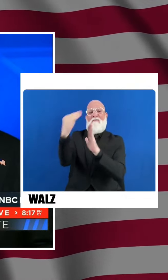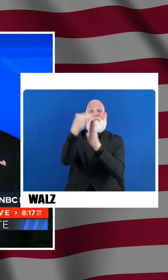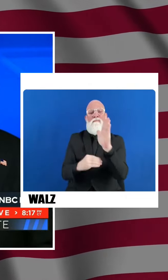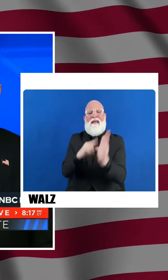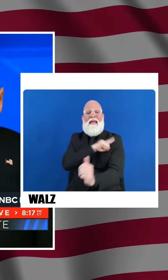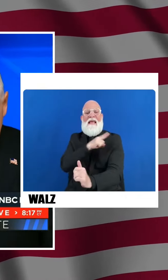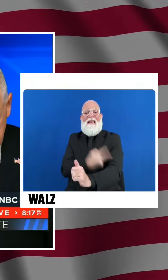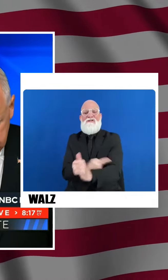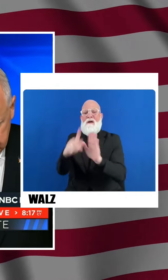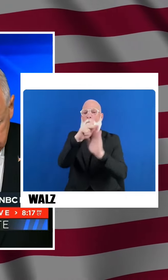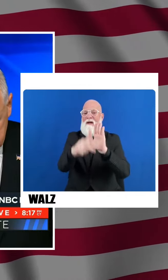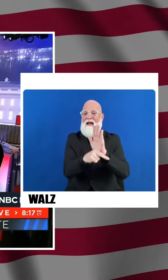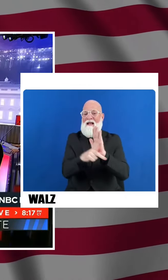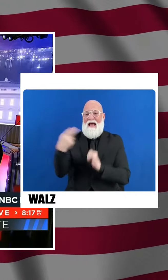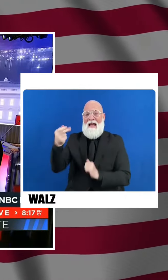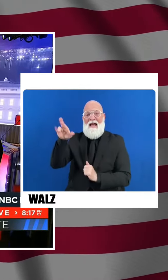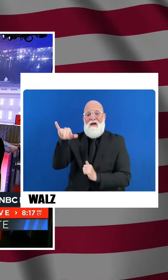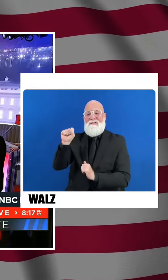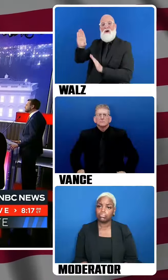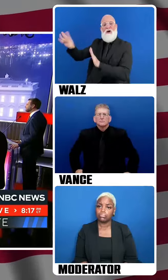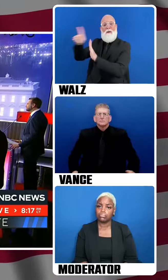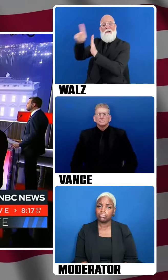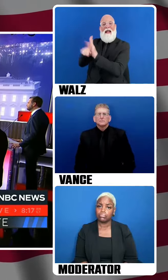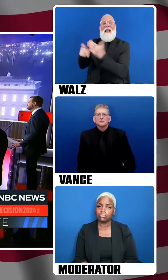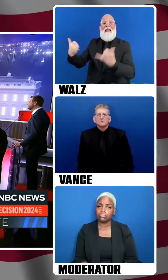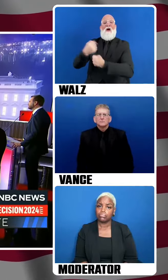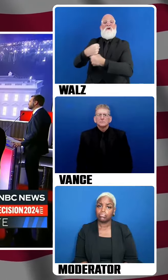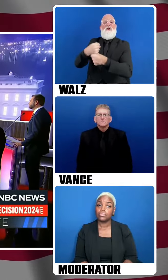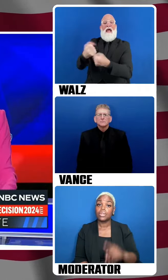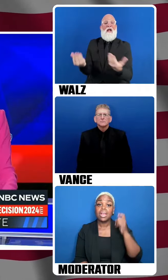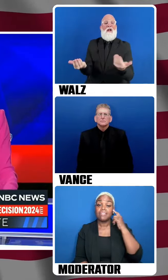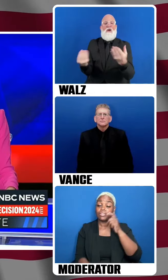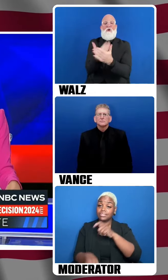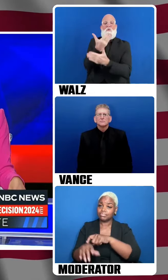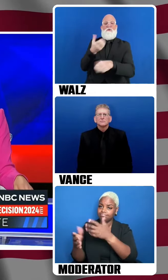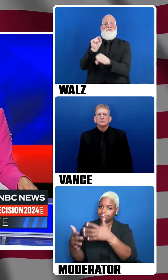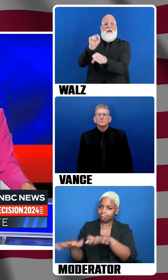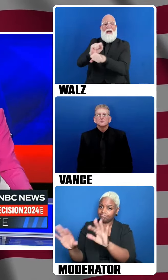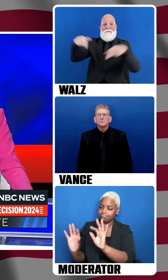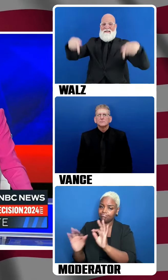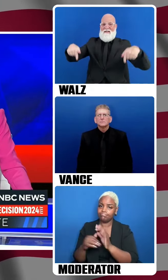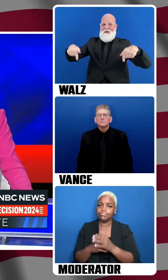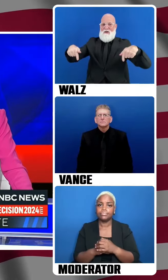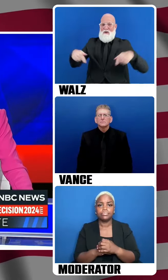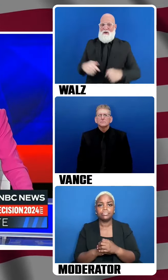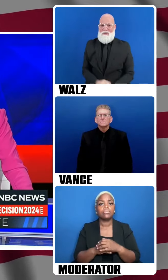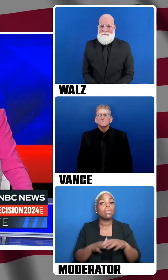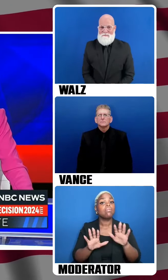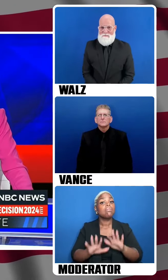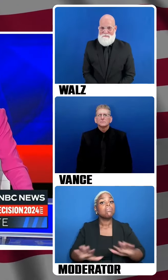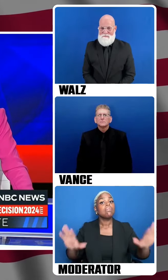jobs right here. Governor, your time is up. The overwhelming consensus among scientists is that the Earth's climate is warming at an unprecedented rate.